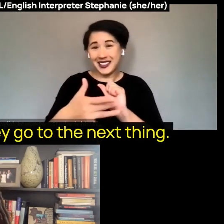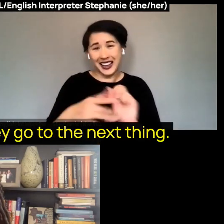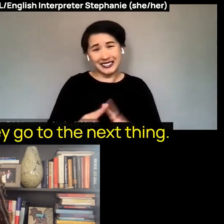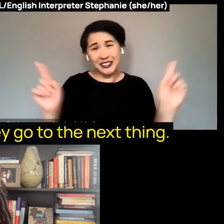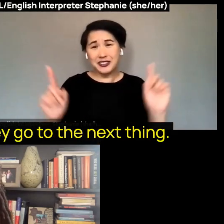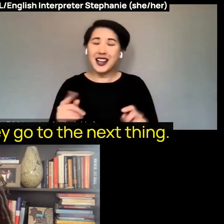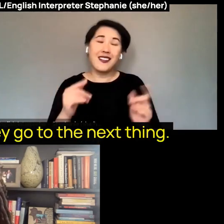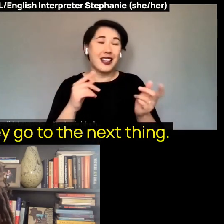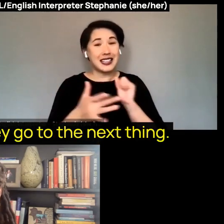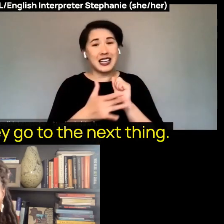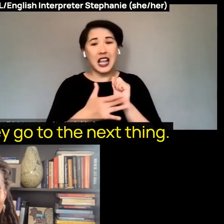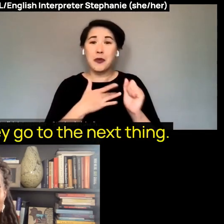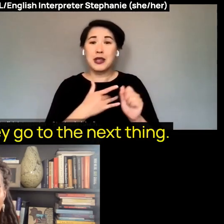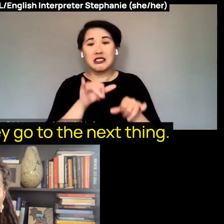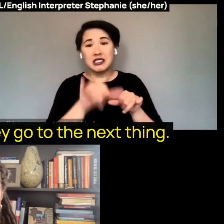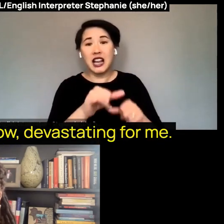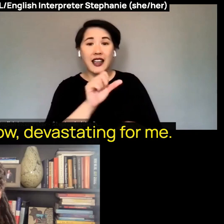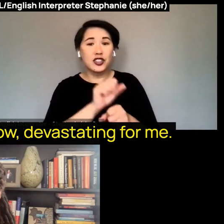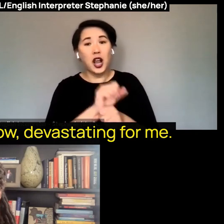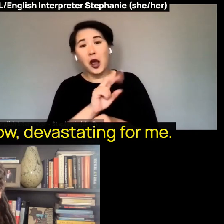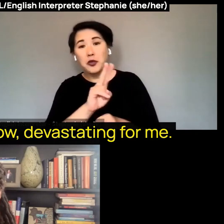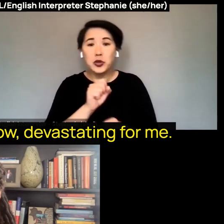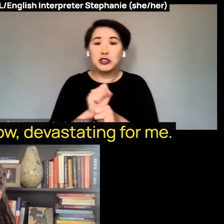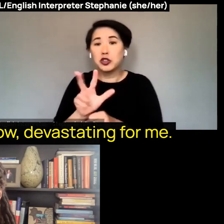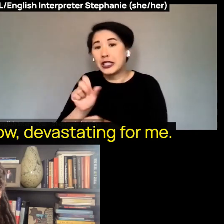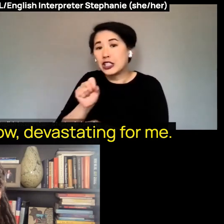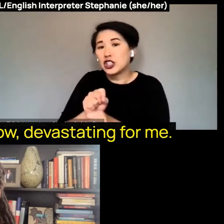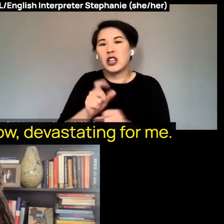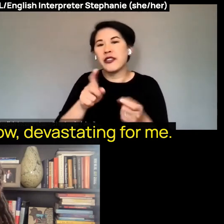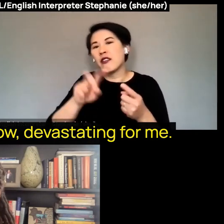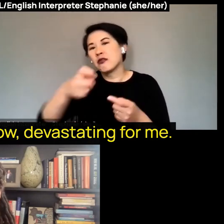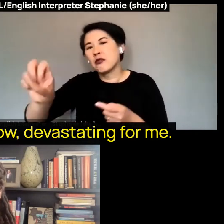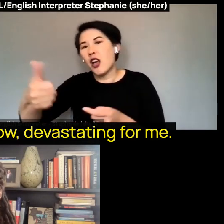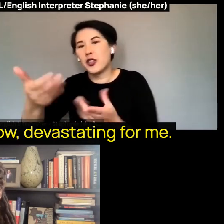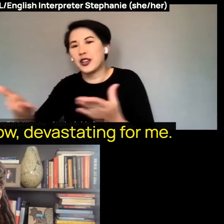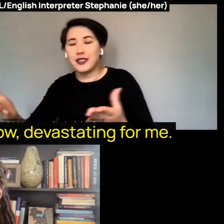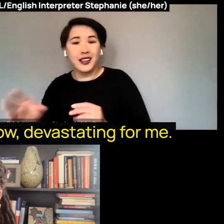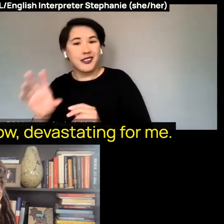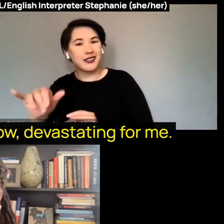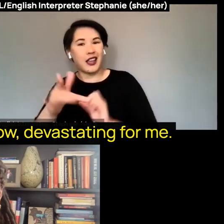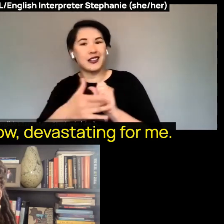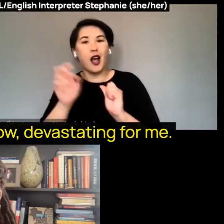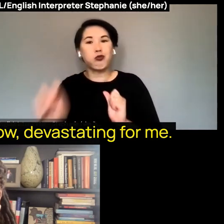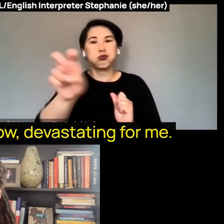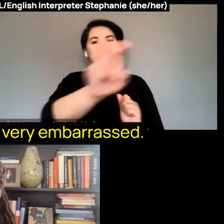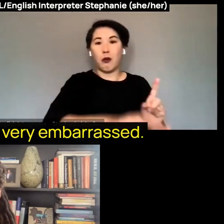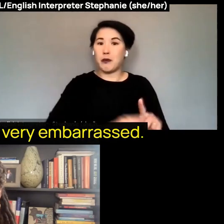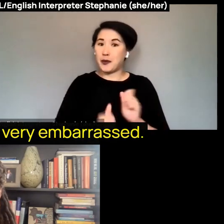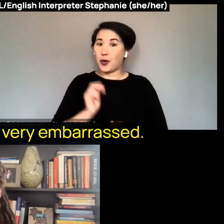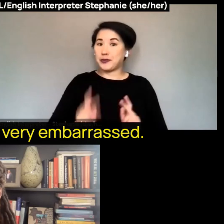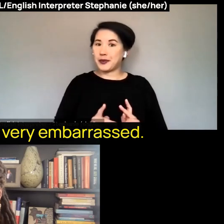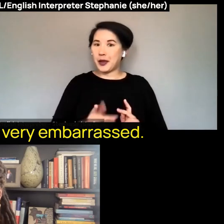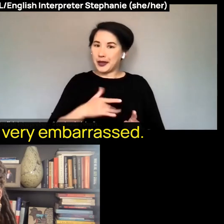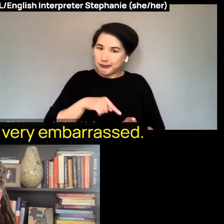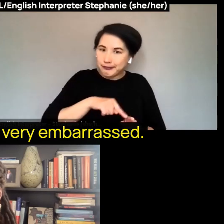for 2, maybe 3 years and they go to the next thing. But it was very, you know, devastating for me. And